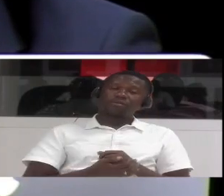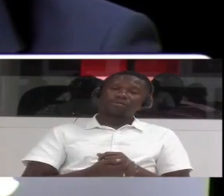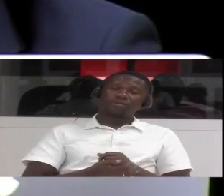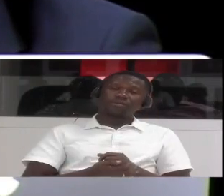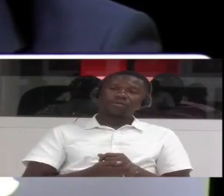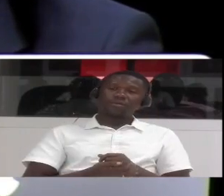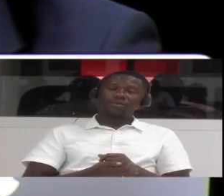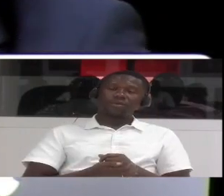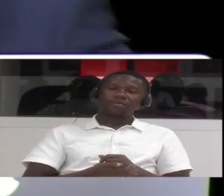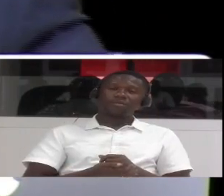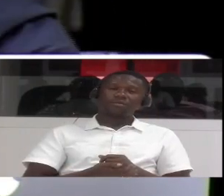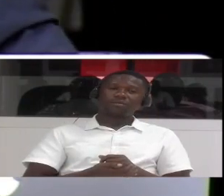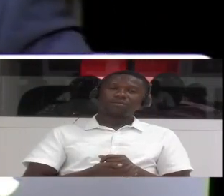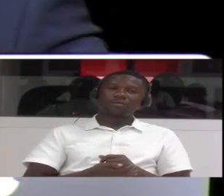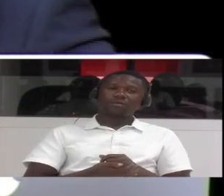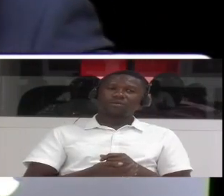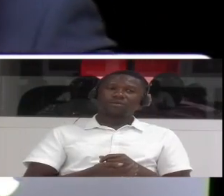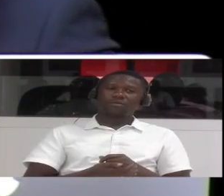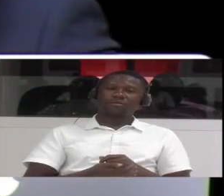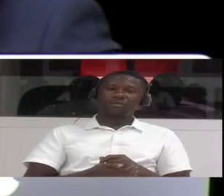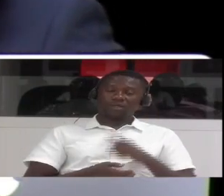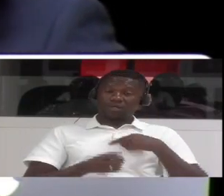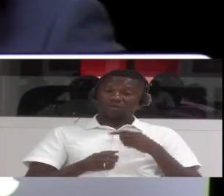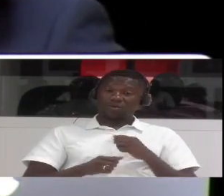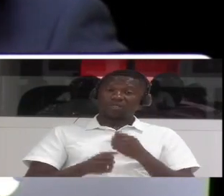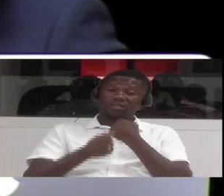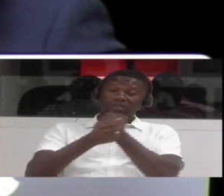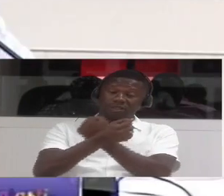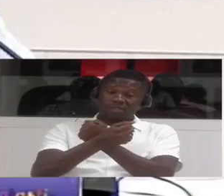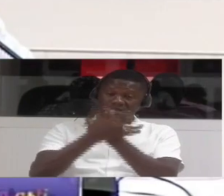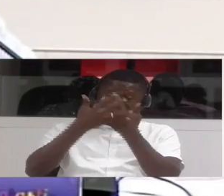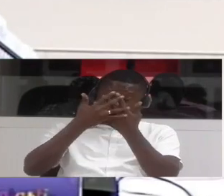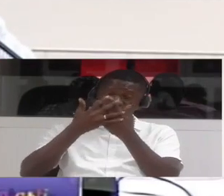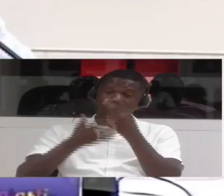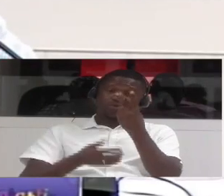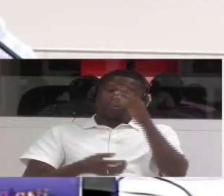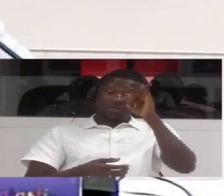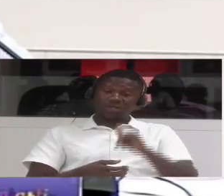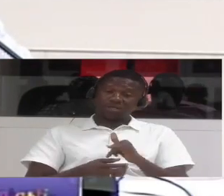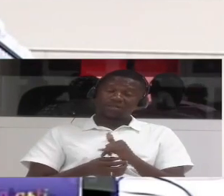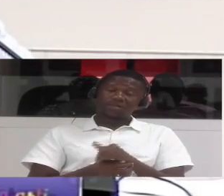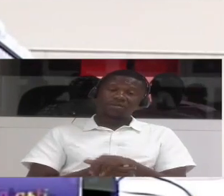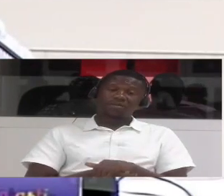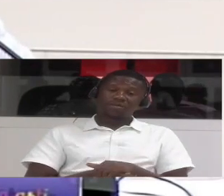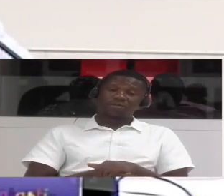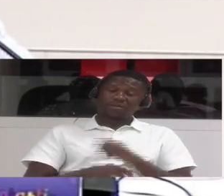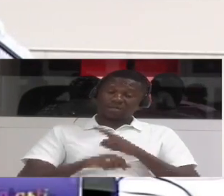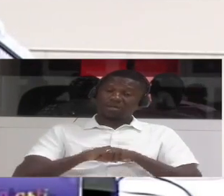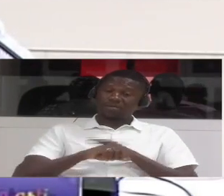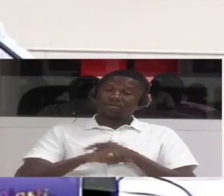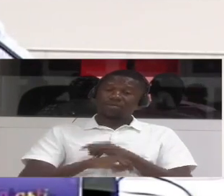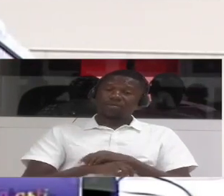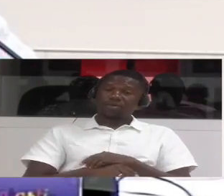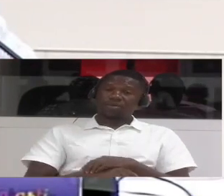And they were sentenced to 2-year jail terms. Yes, they were sentenced to 2-year jail term. But and were